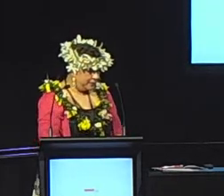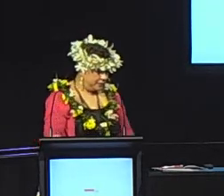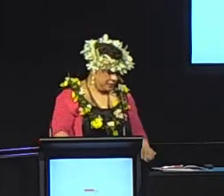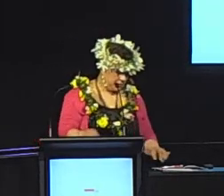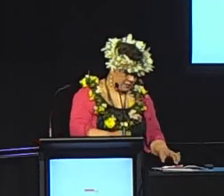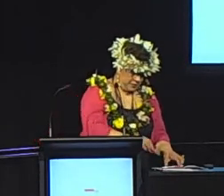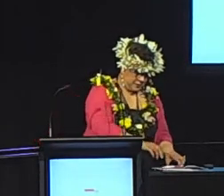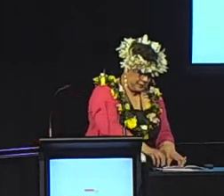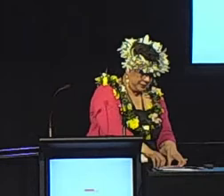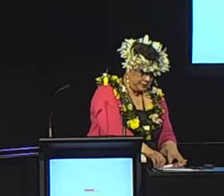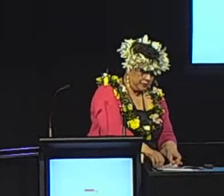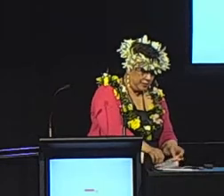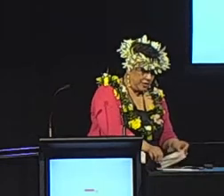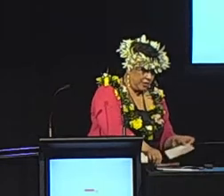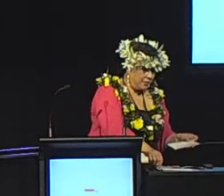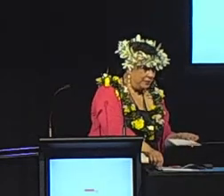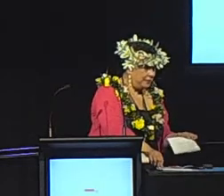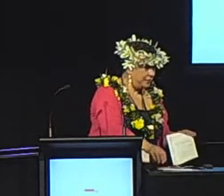foreign